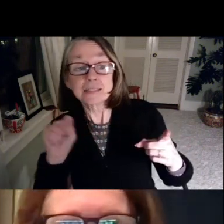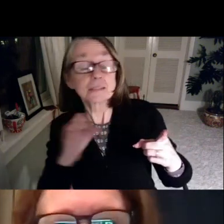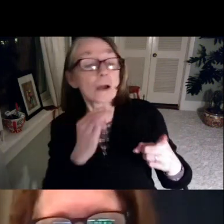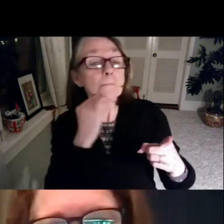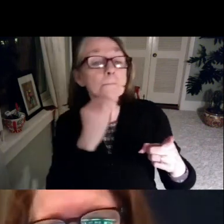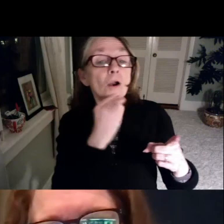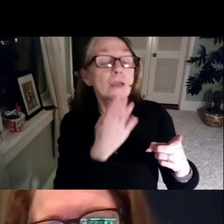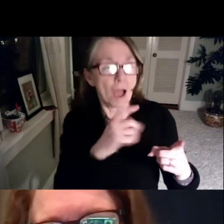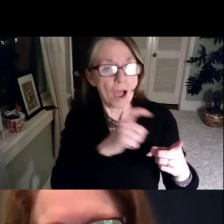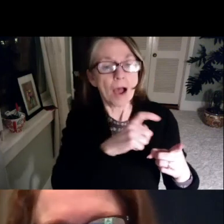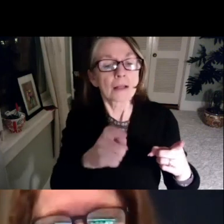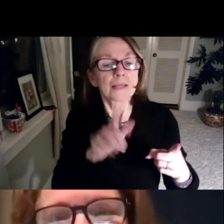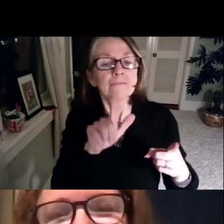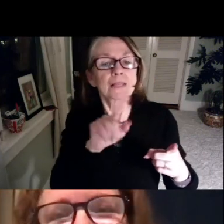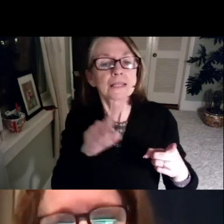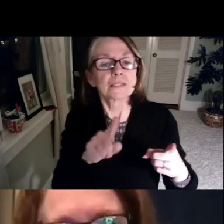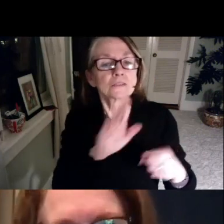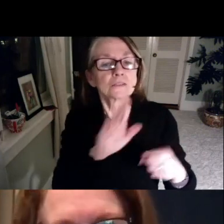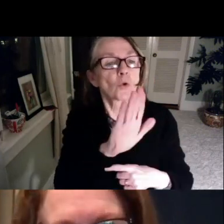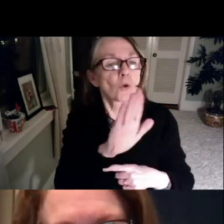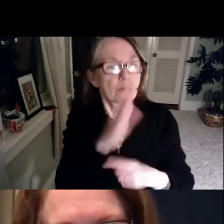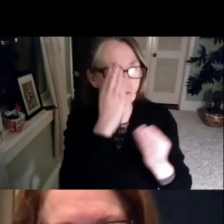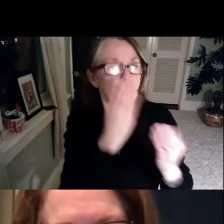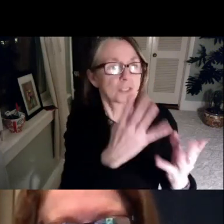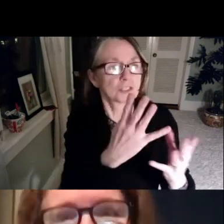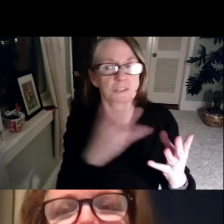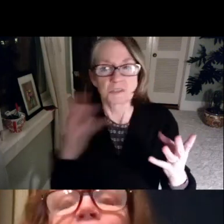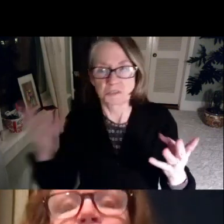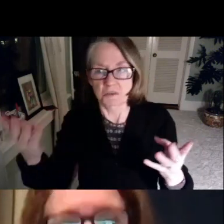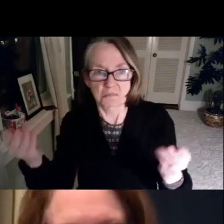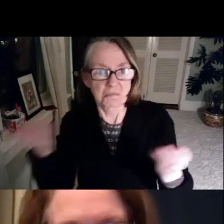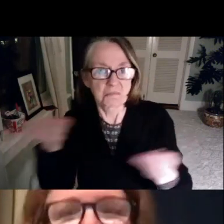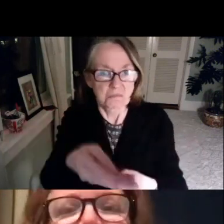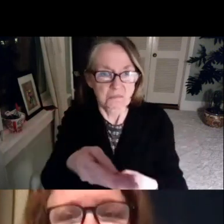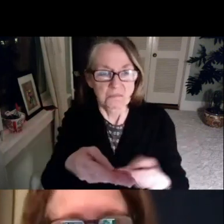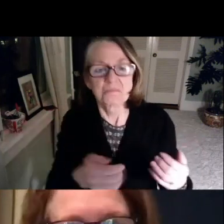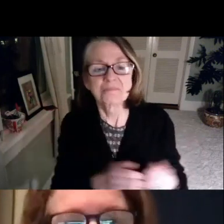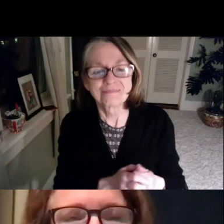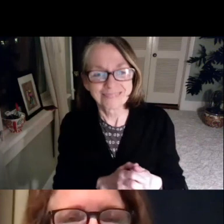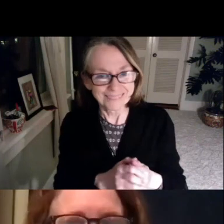Liz your email information. Excellent. That would be great. Thanks. I think we'd